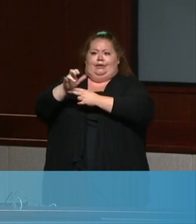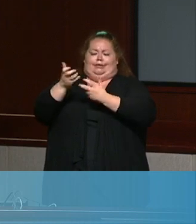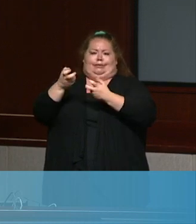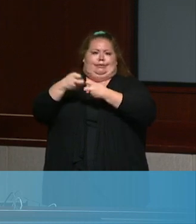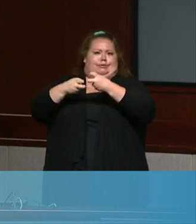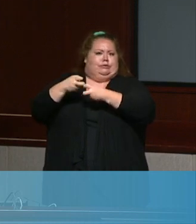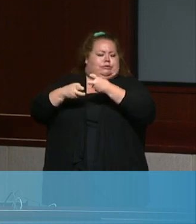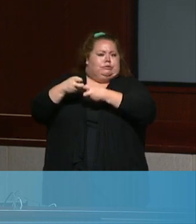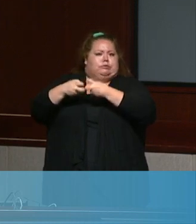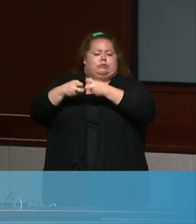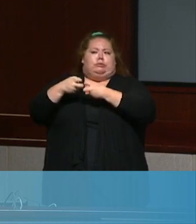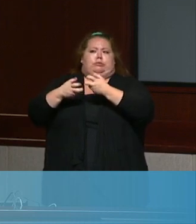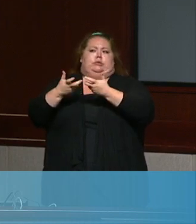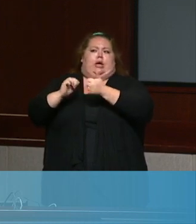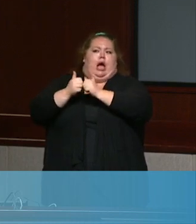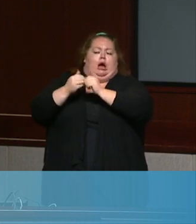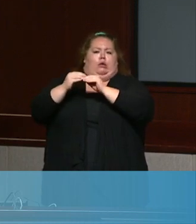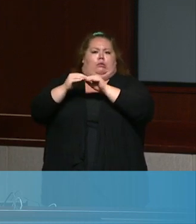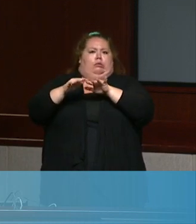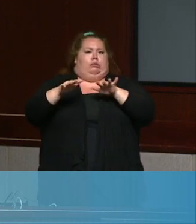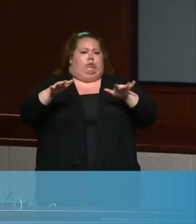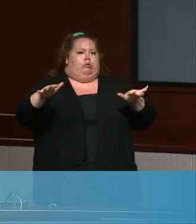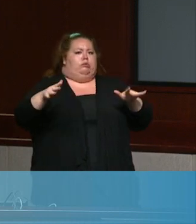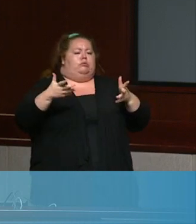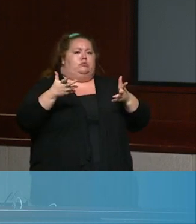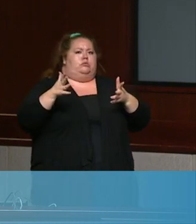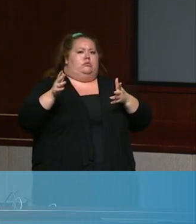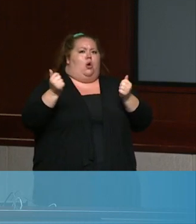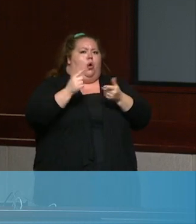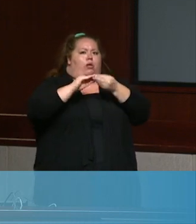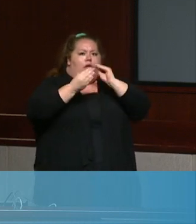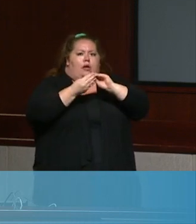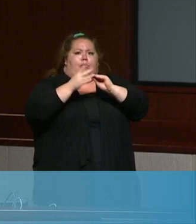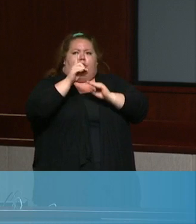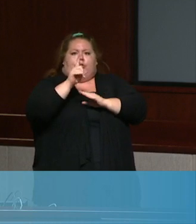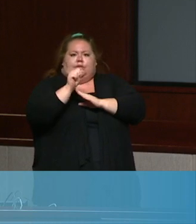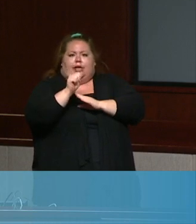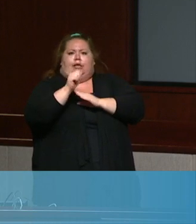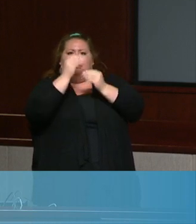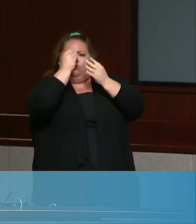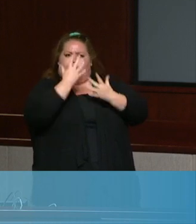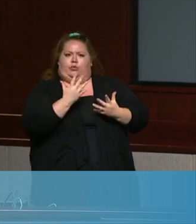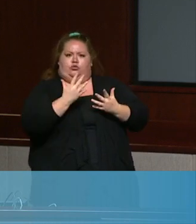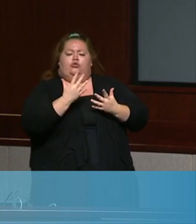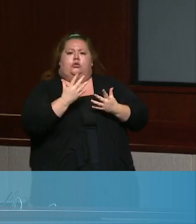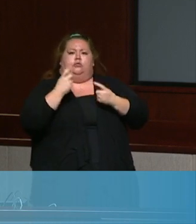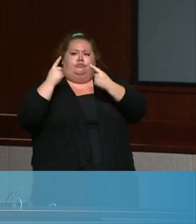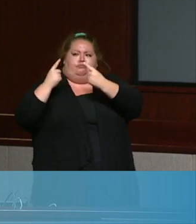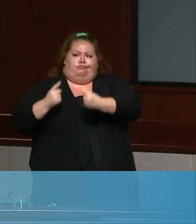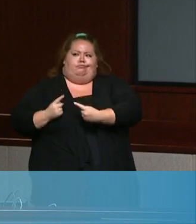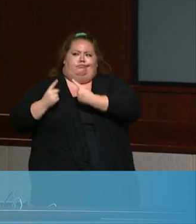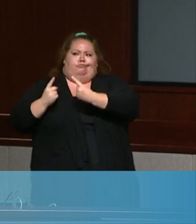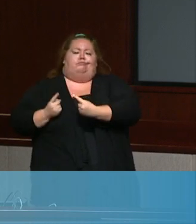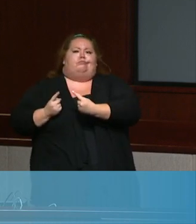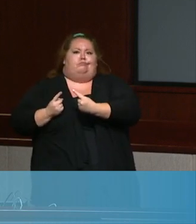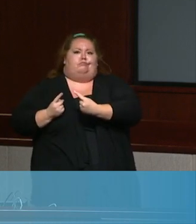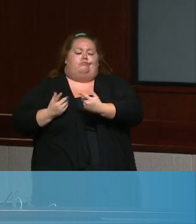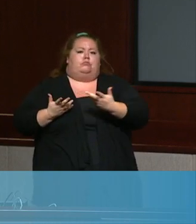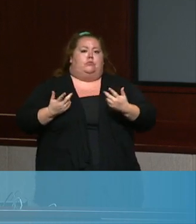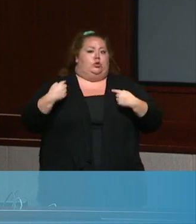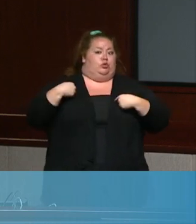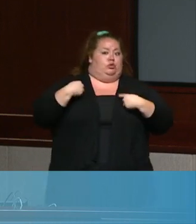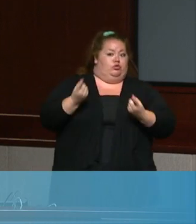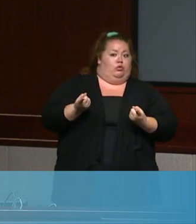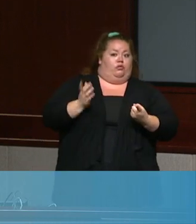data to the counties. So although we're grateful that our numbers that we have been reporting out have